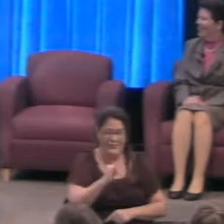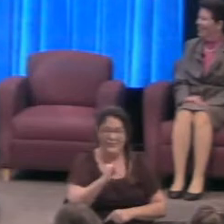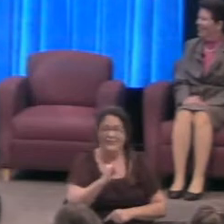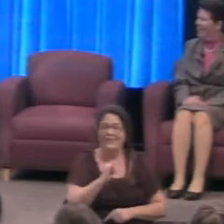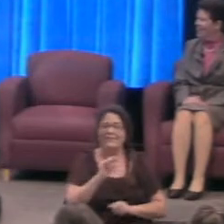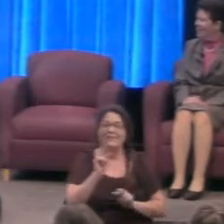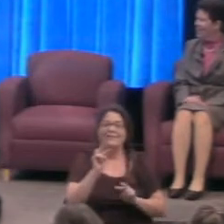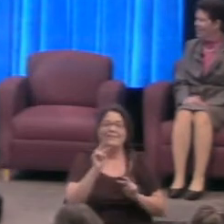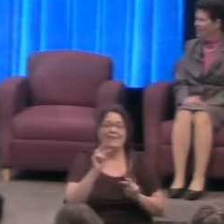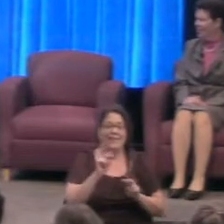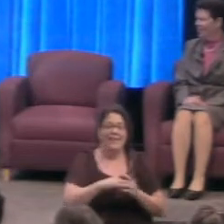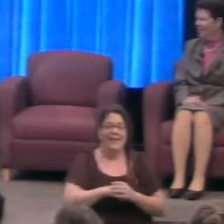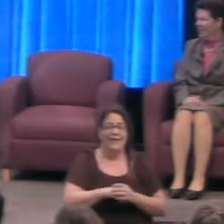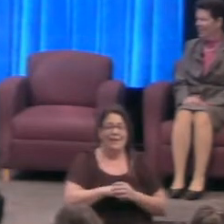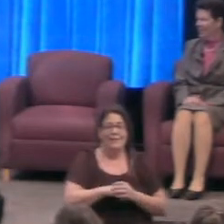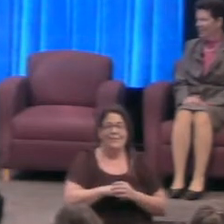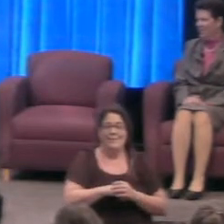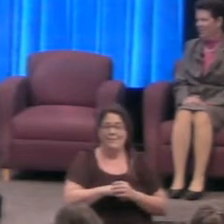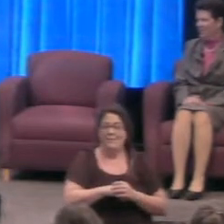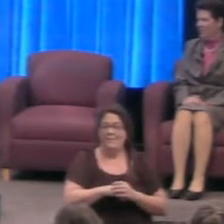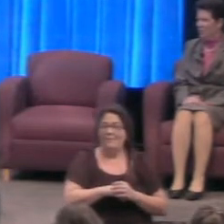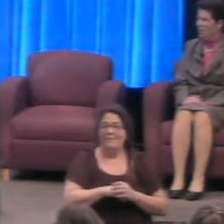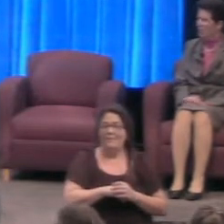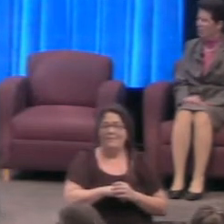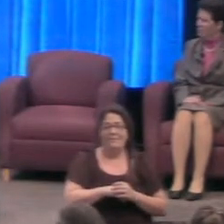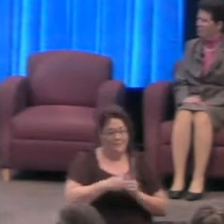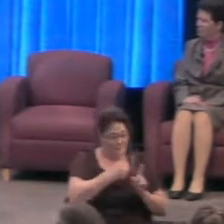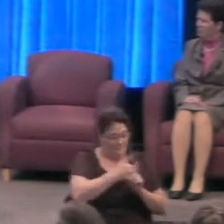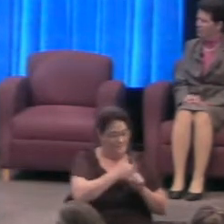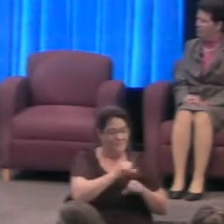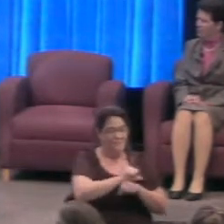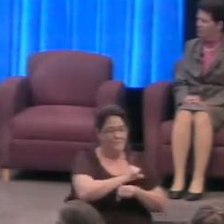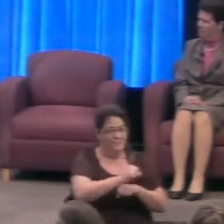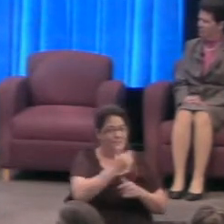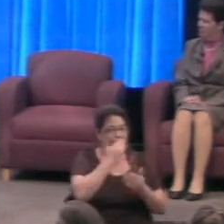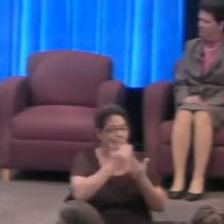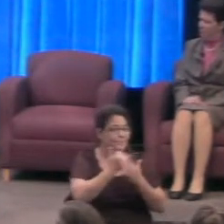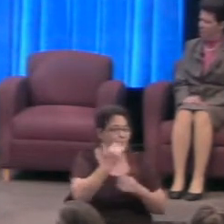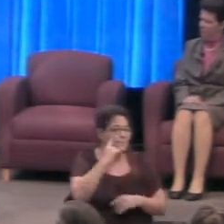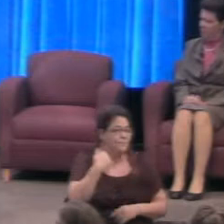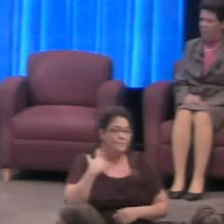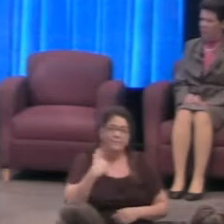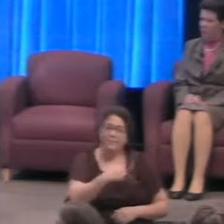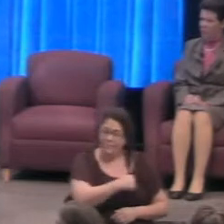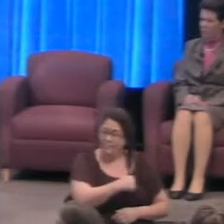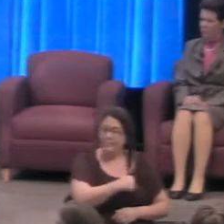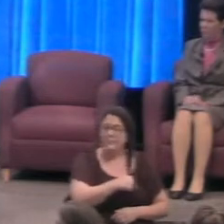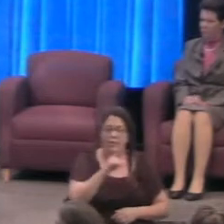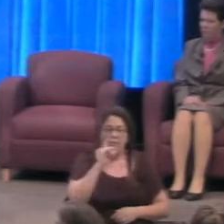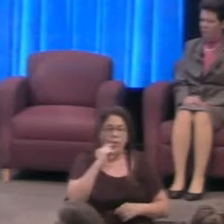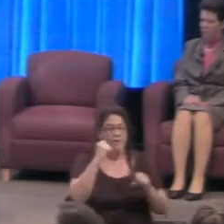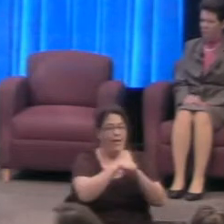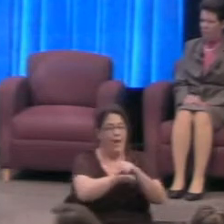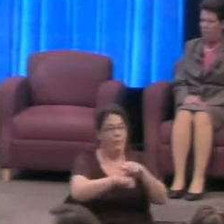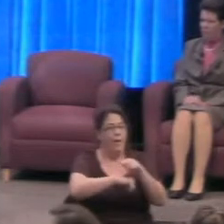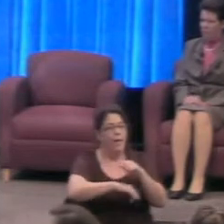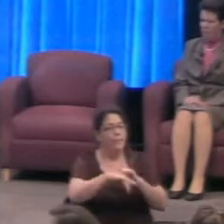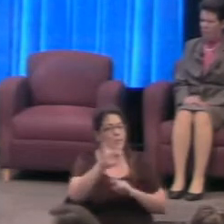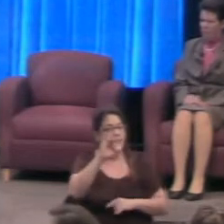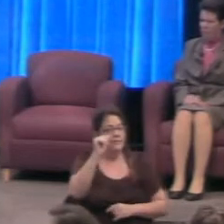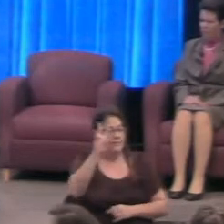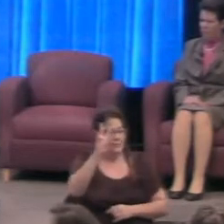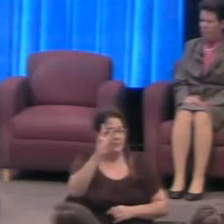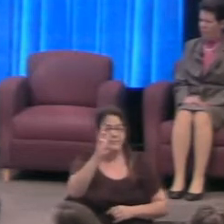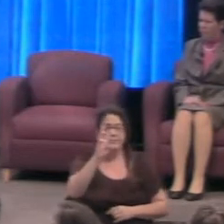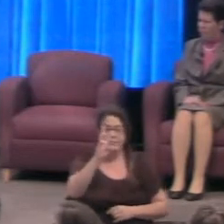not do justice. But she did an excellent job for us in fighters and bombers on the F-16,